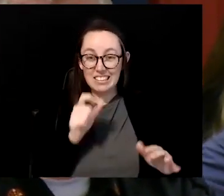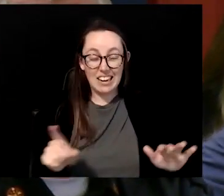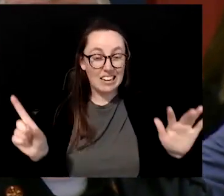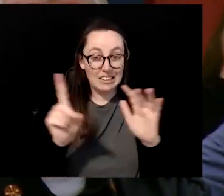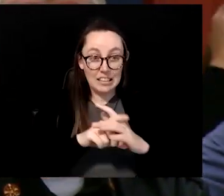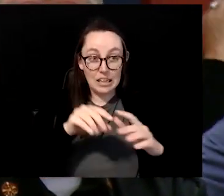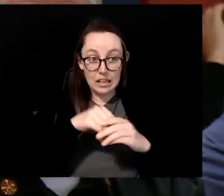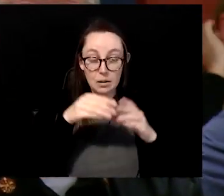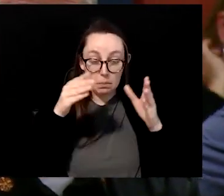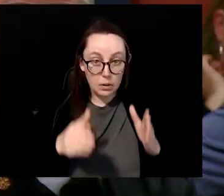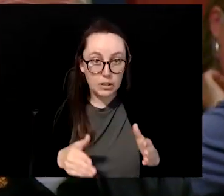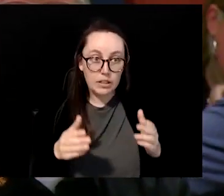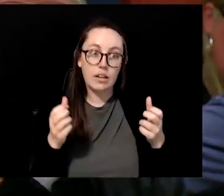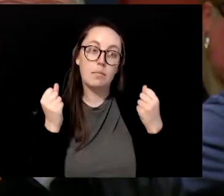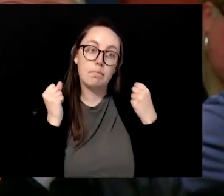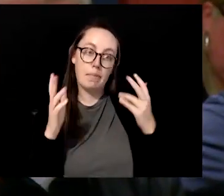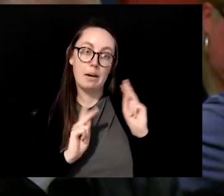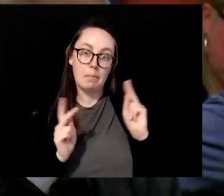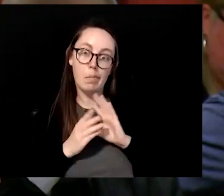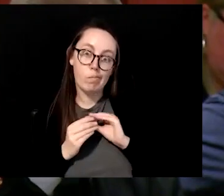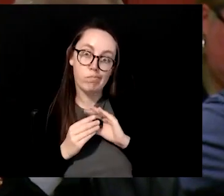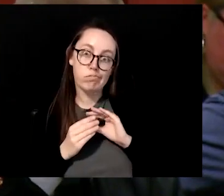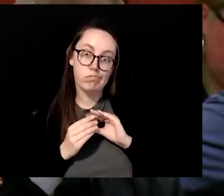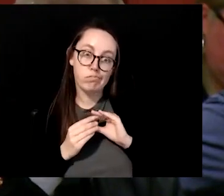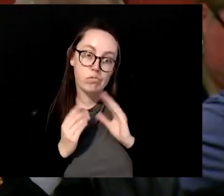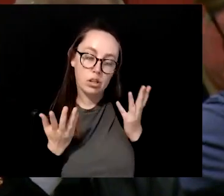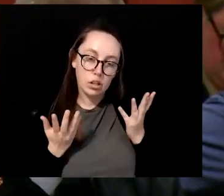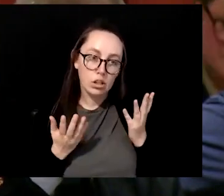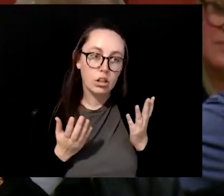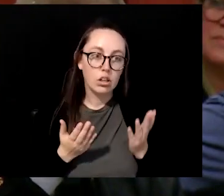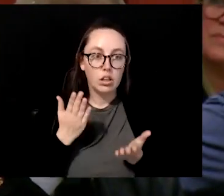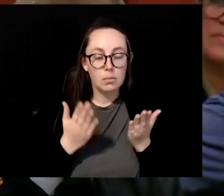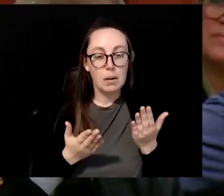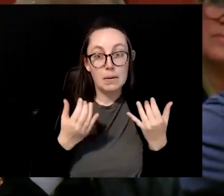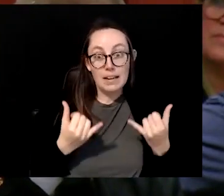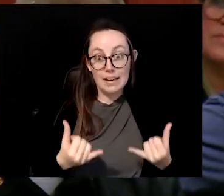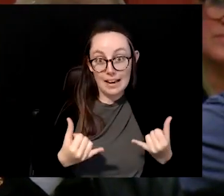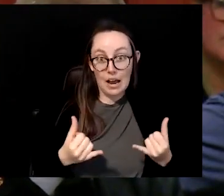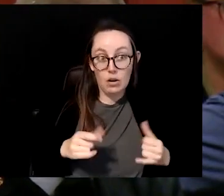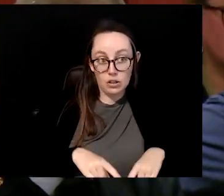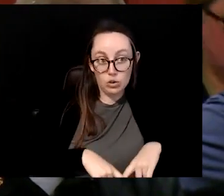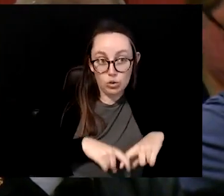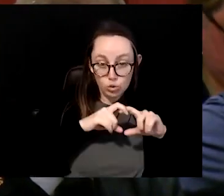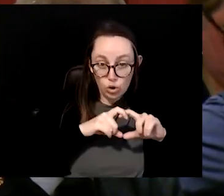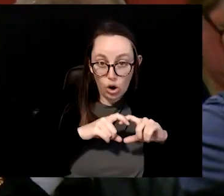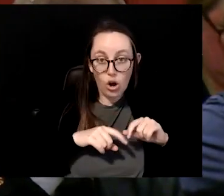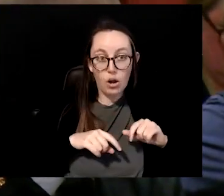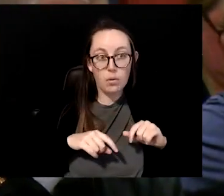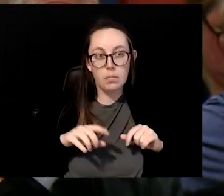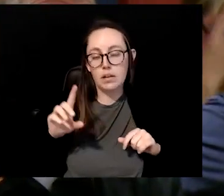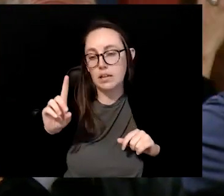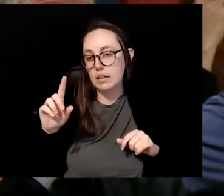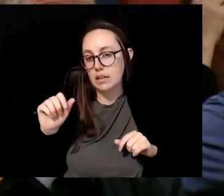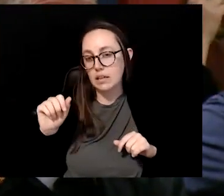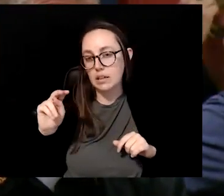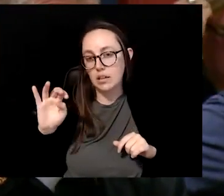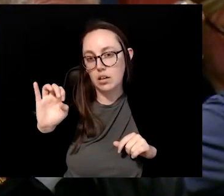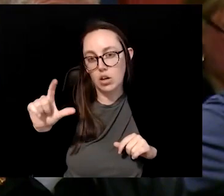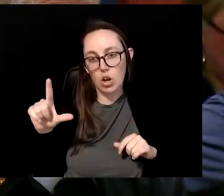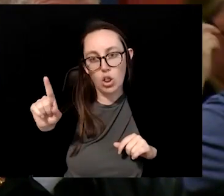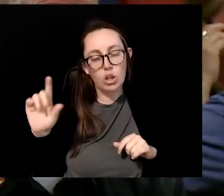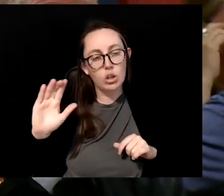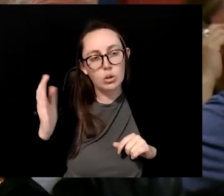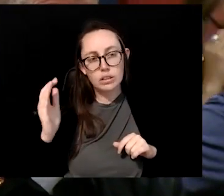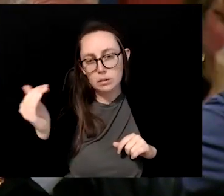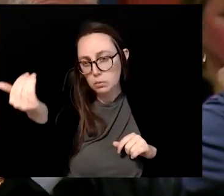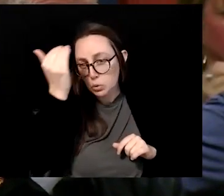that perhaps we should stop now because Daniel you you seem to know what that was about and I would